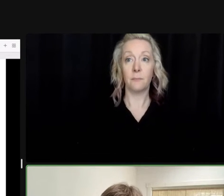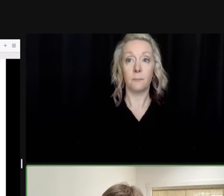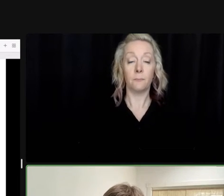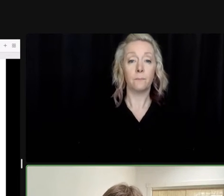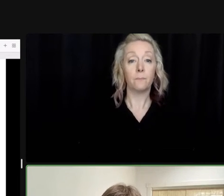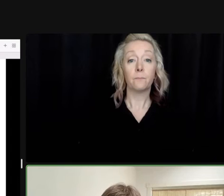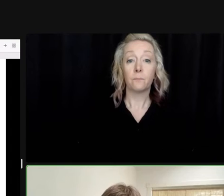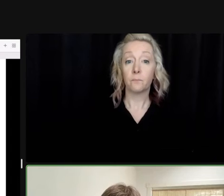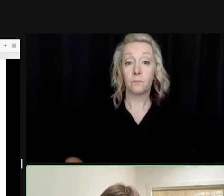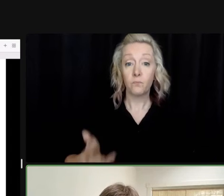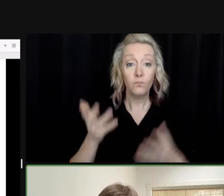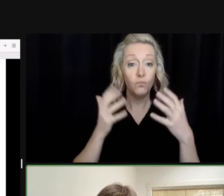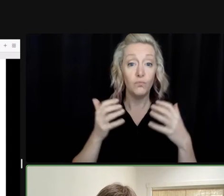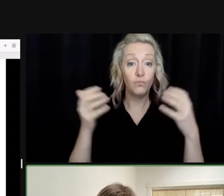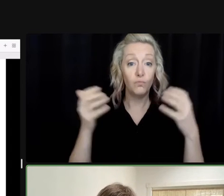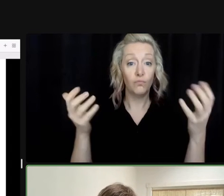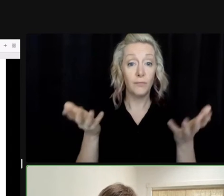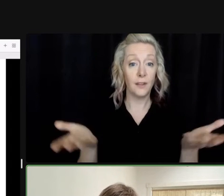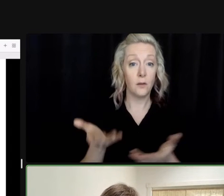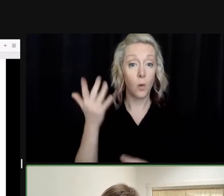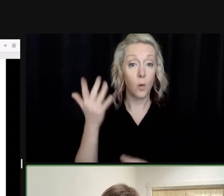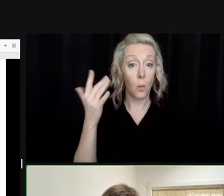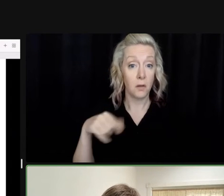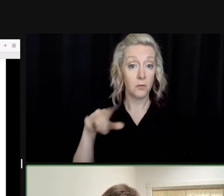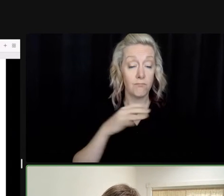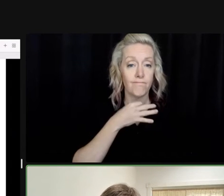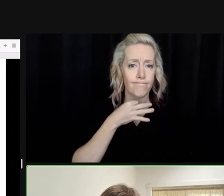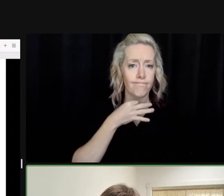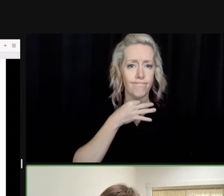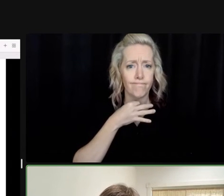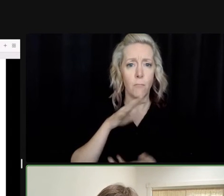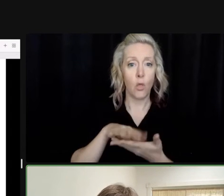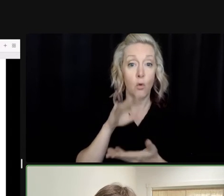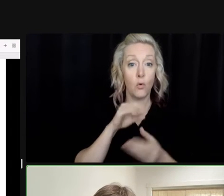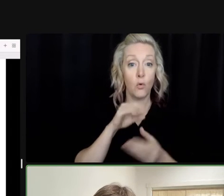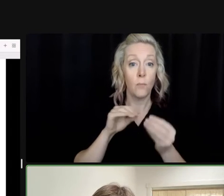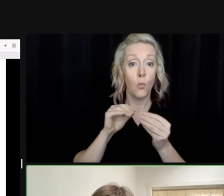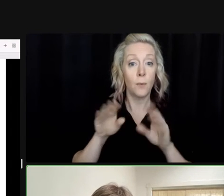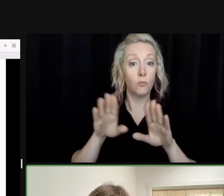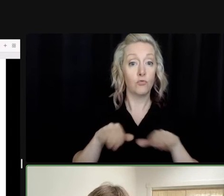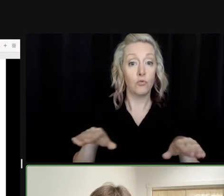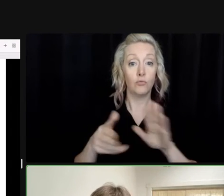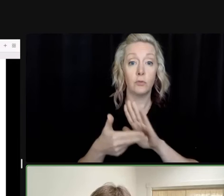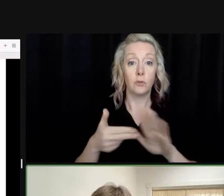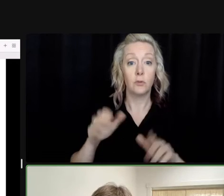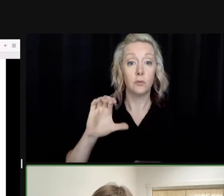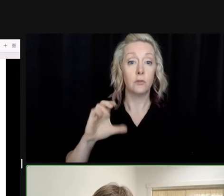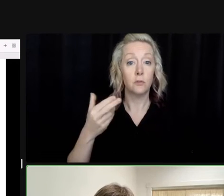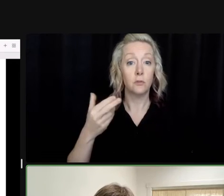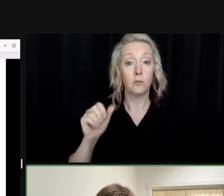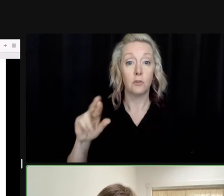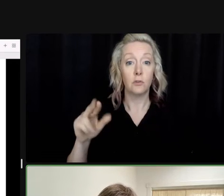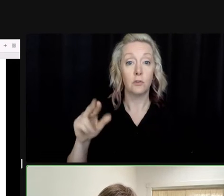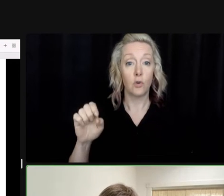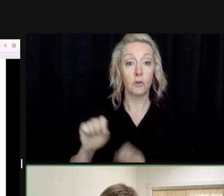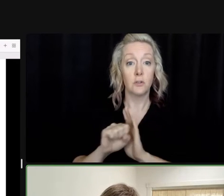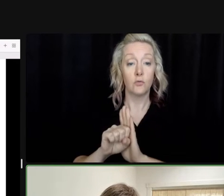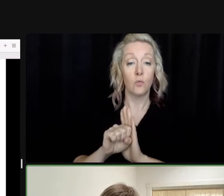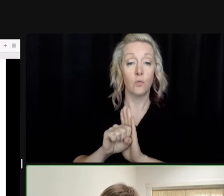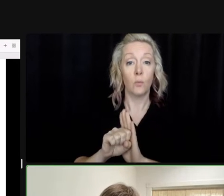you're here because you're interested in thinking about children with Charge syndrome, young adults with Charge syndrome,